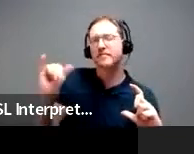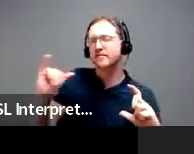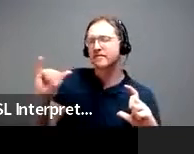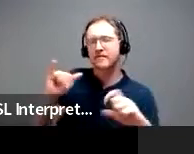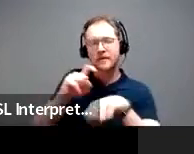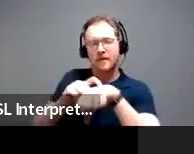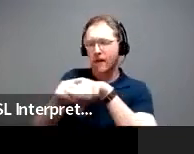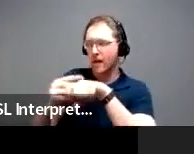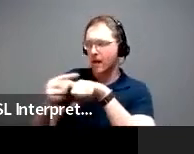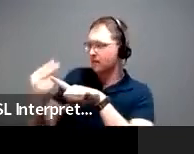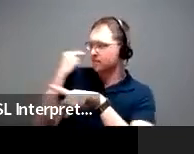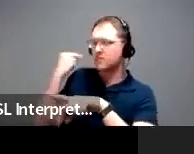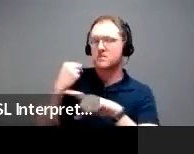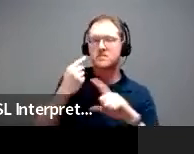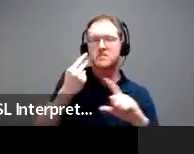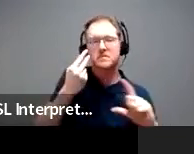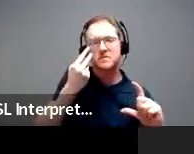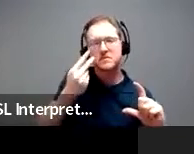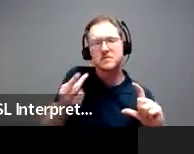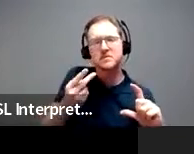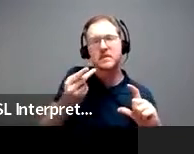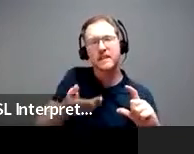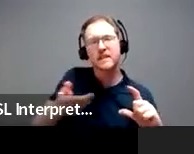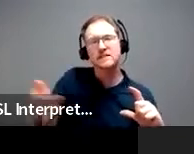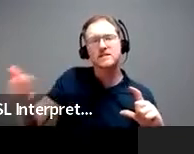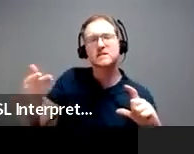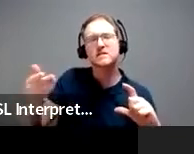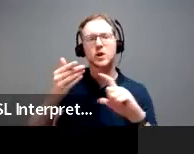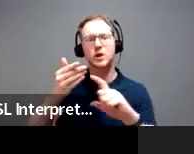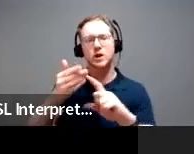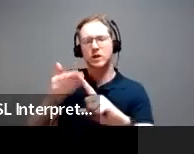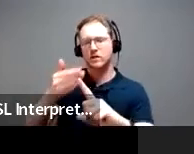distant, earlier in the early history of the universe,